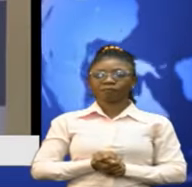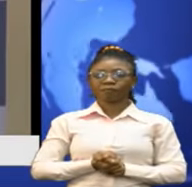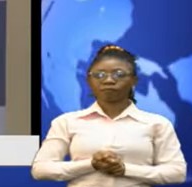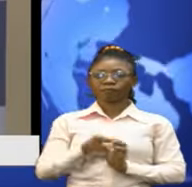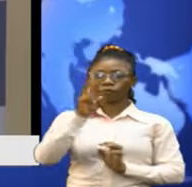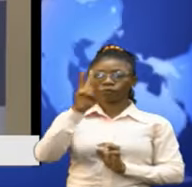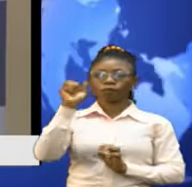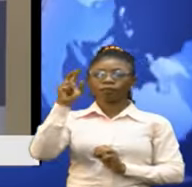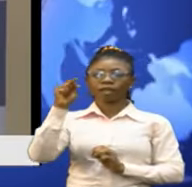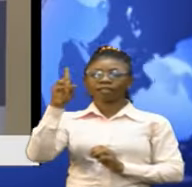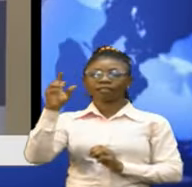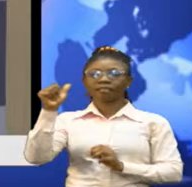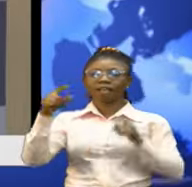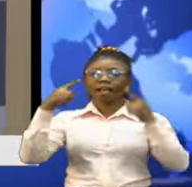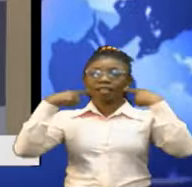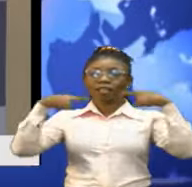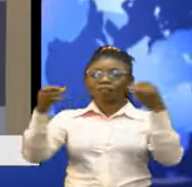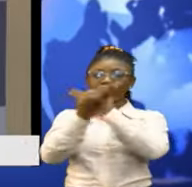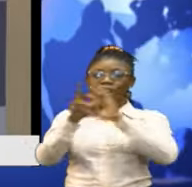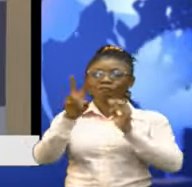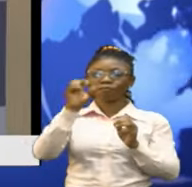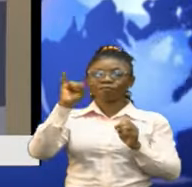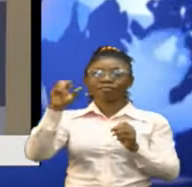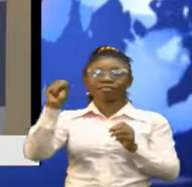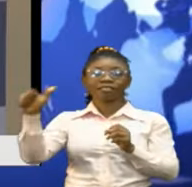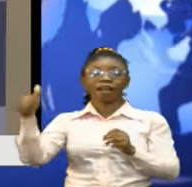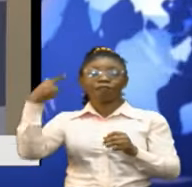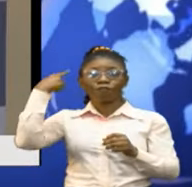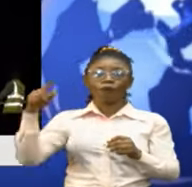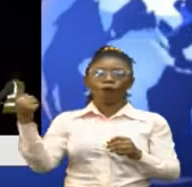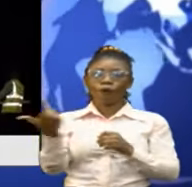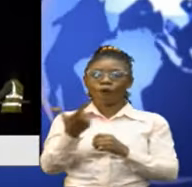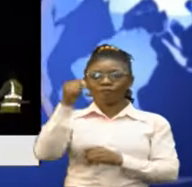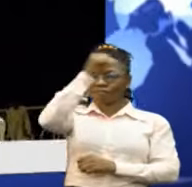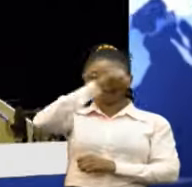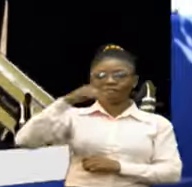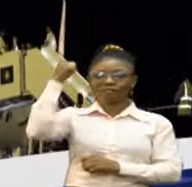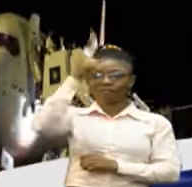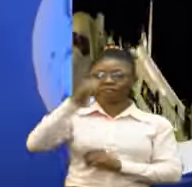Rwanda announces free visa for all Africans.